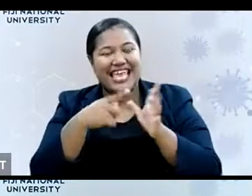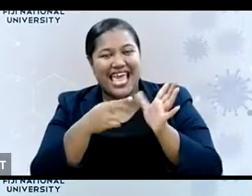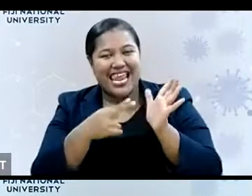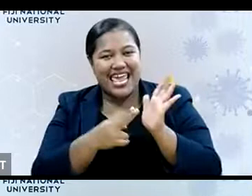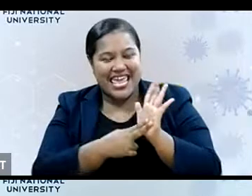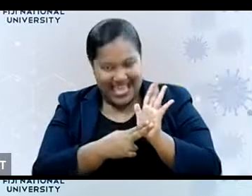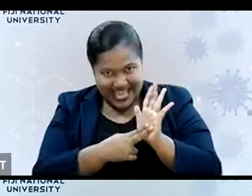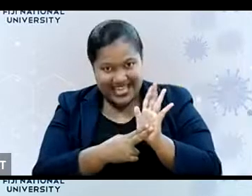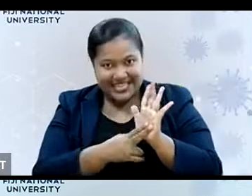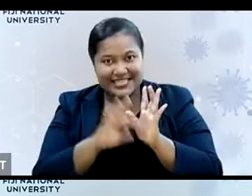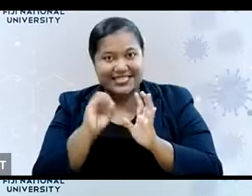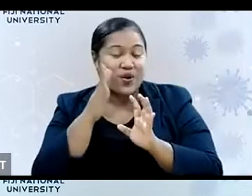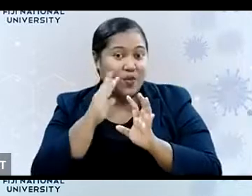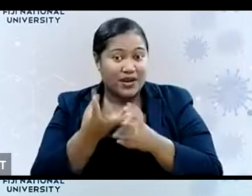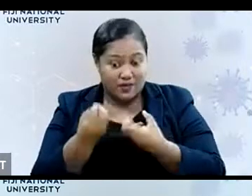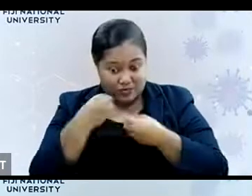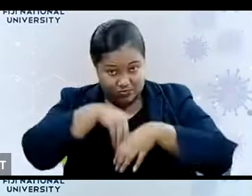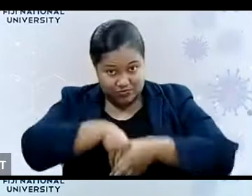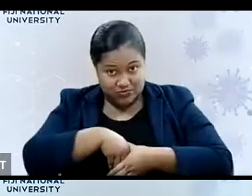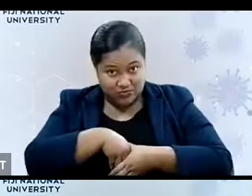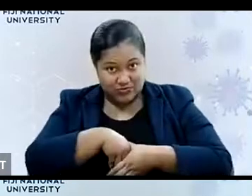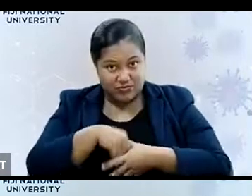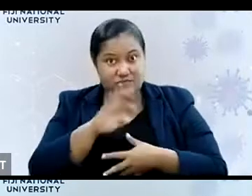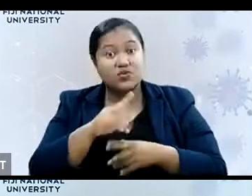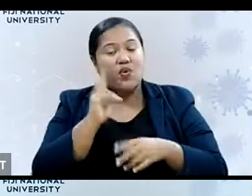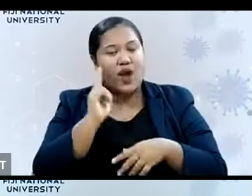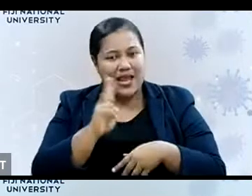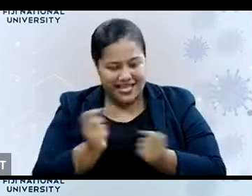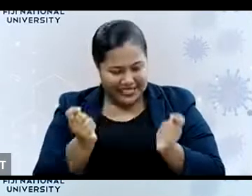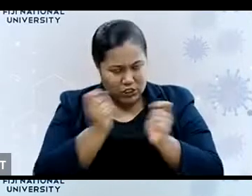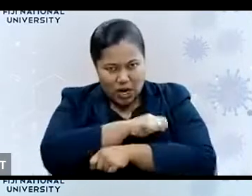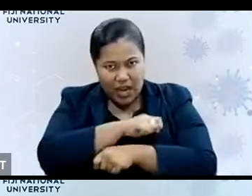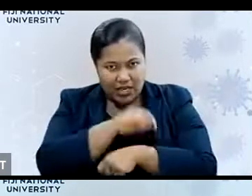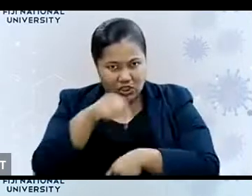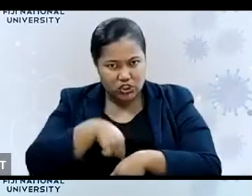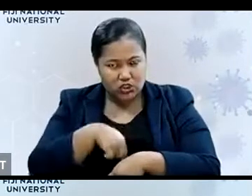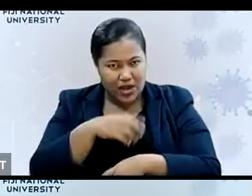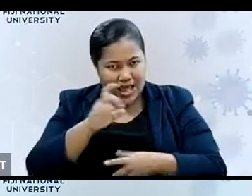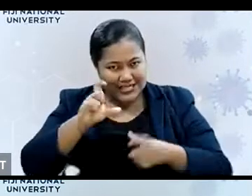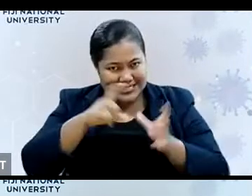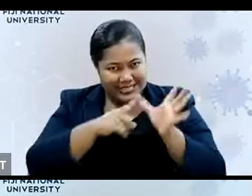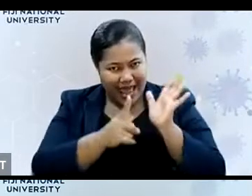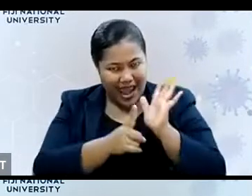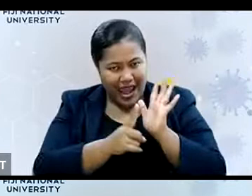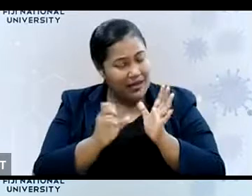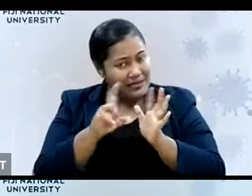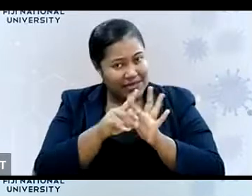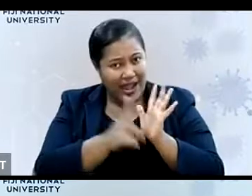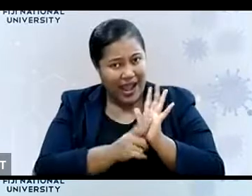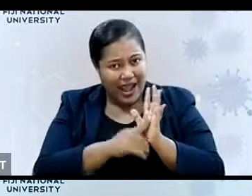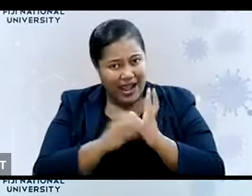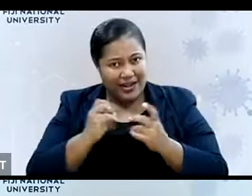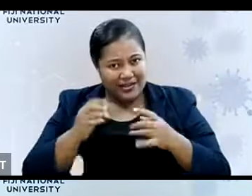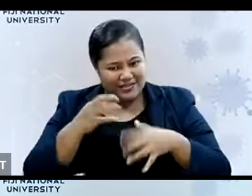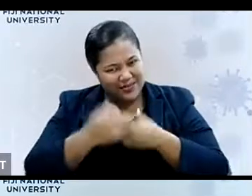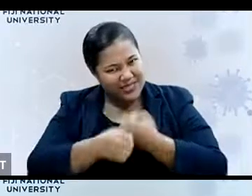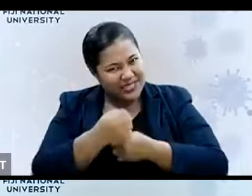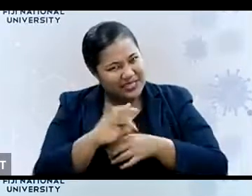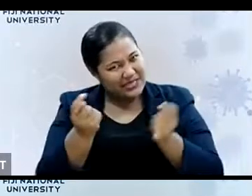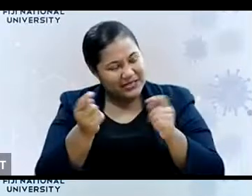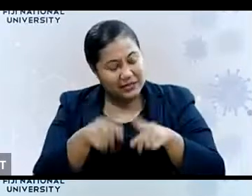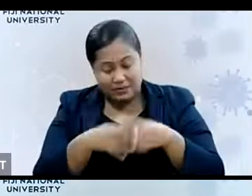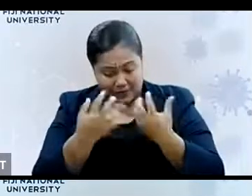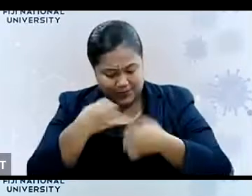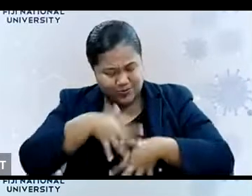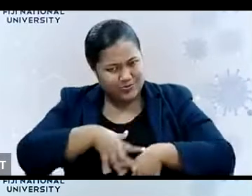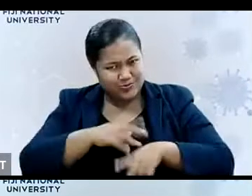that to get into the cells and again, switches on the cell's machinery to make that spike protein to respond to. And